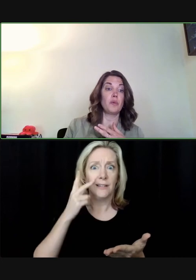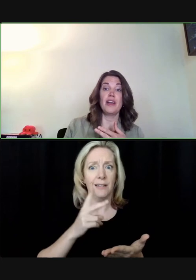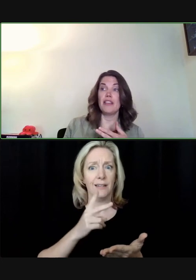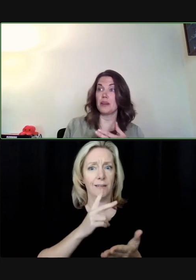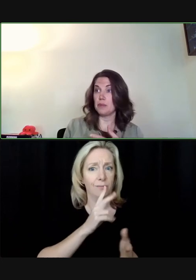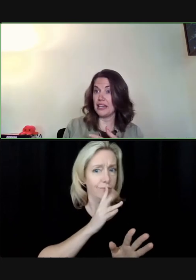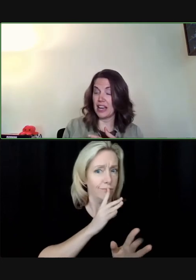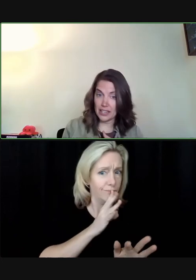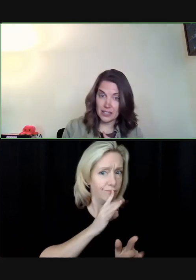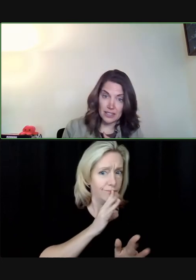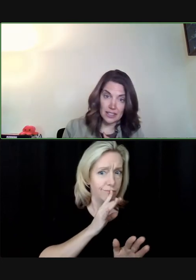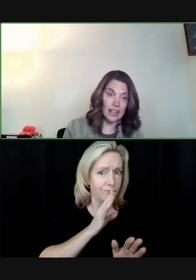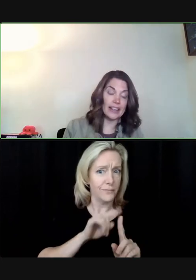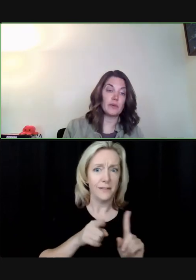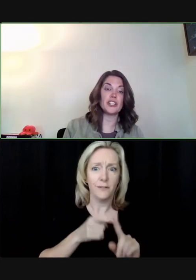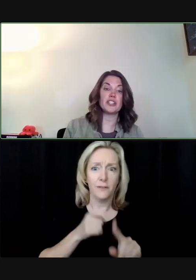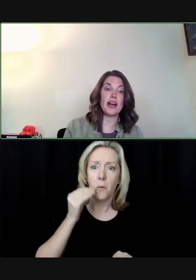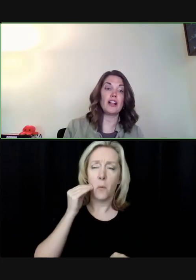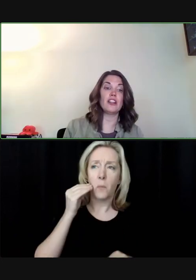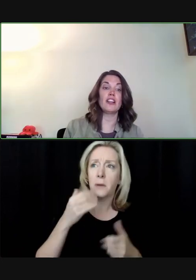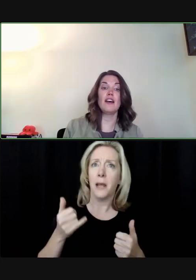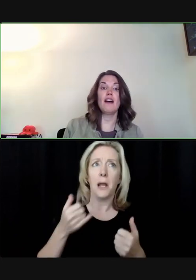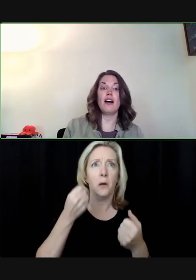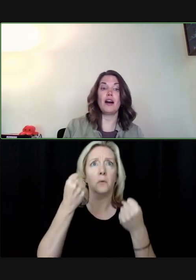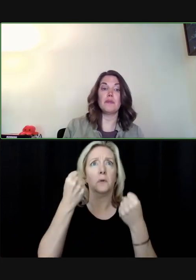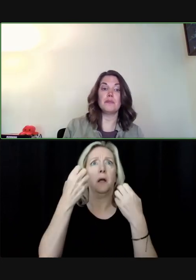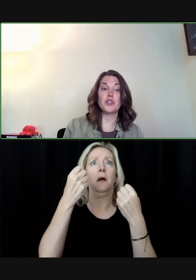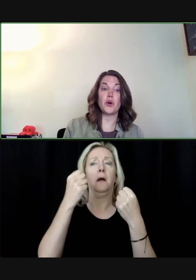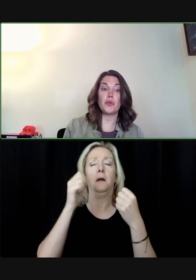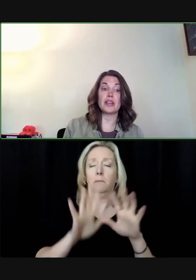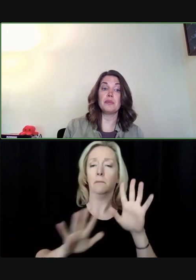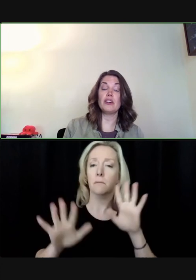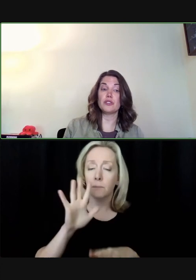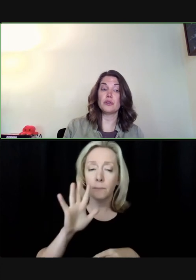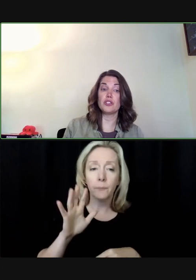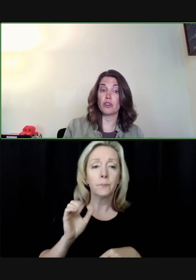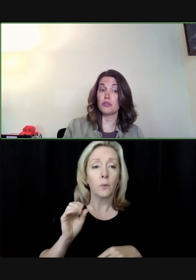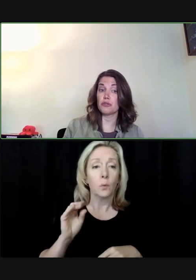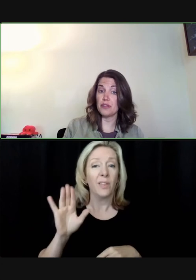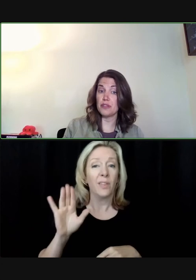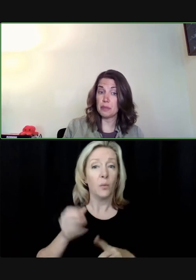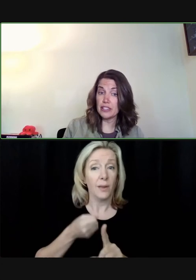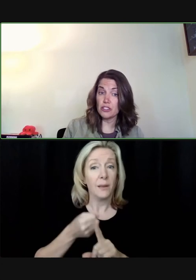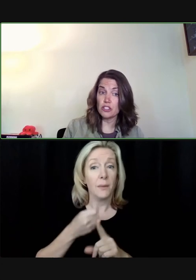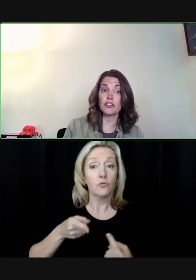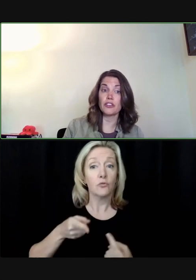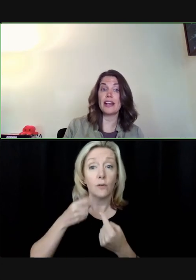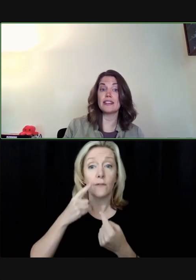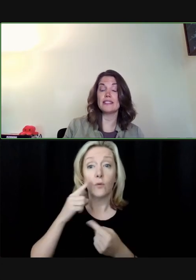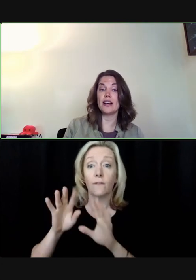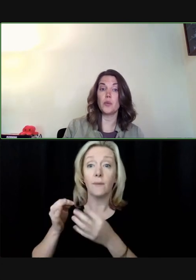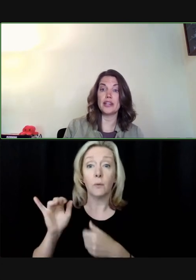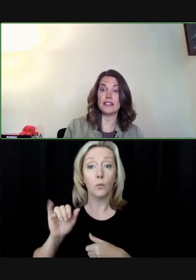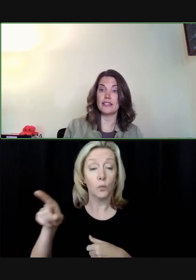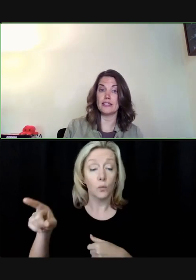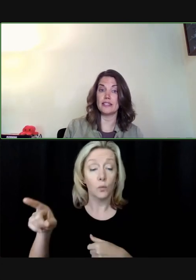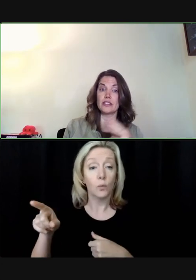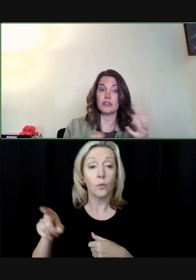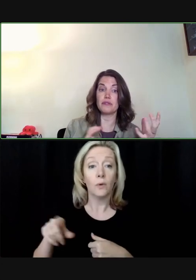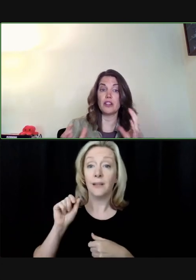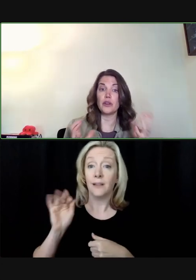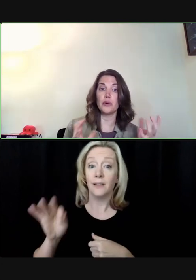get at home. They might be now accessing sign language as well. So that can be also a struggle for families to learn ASL